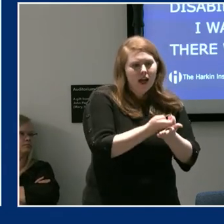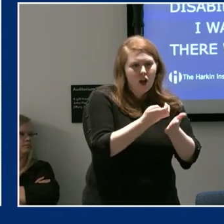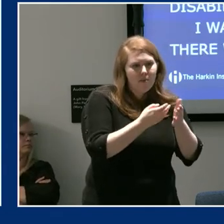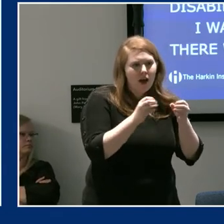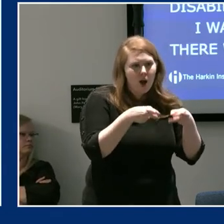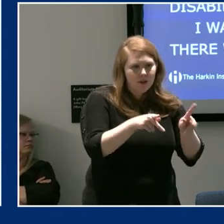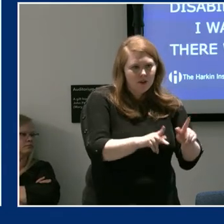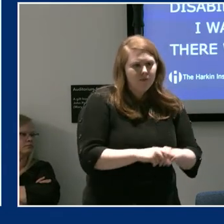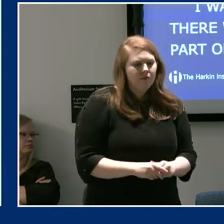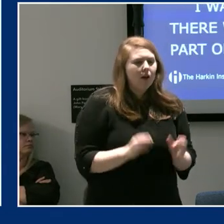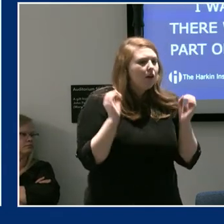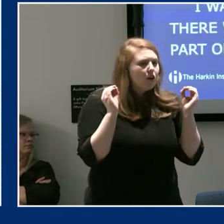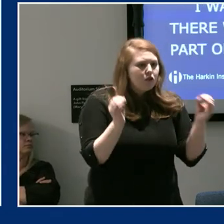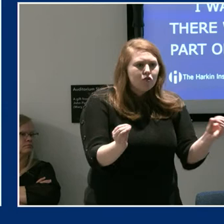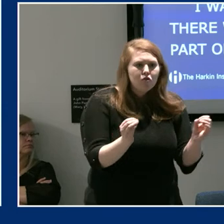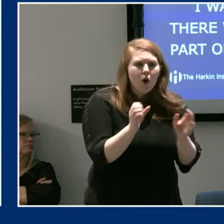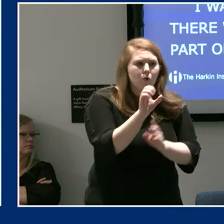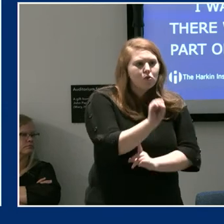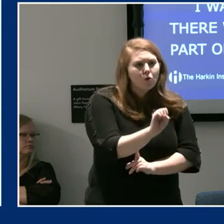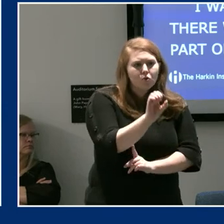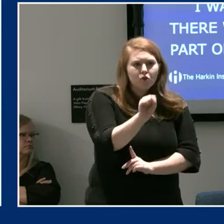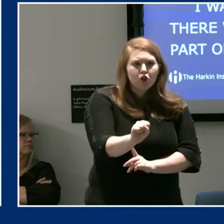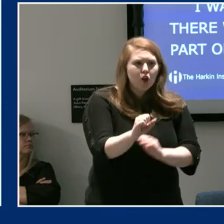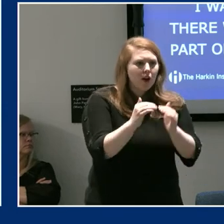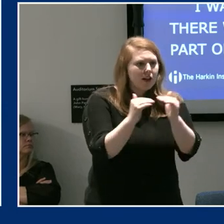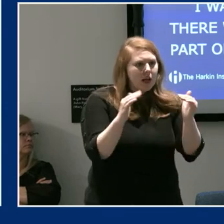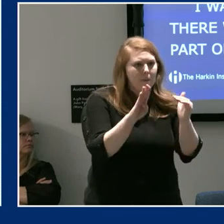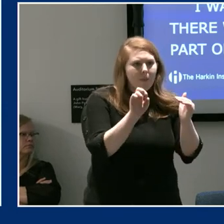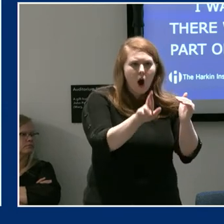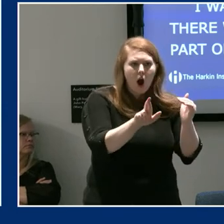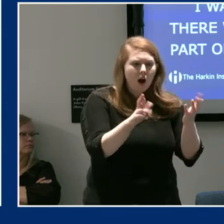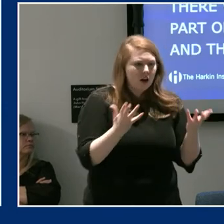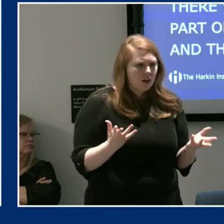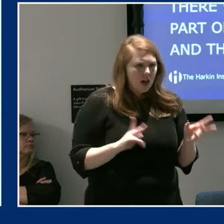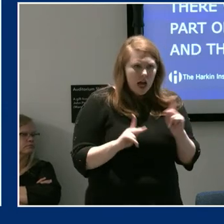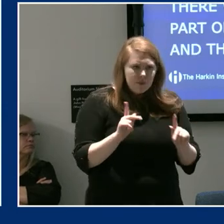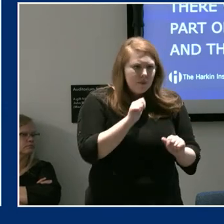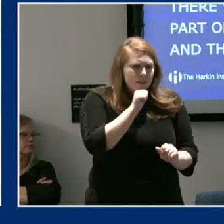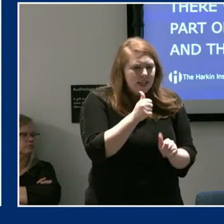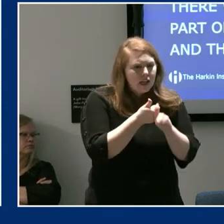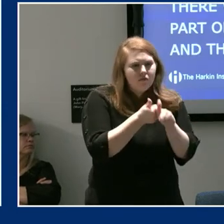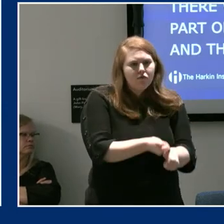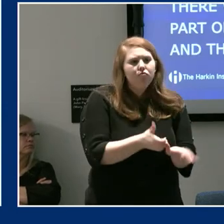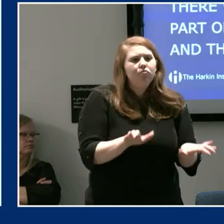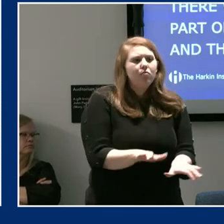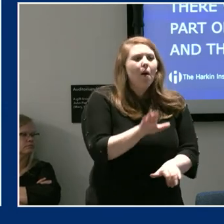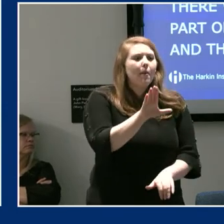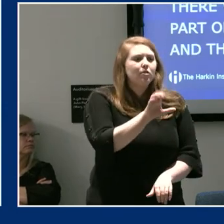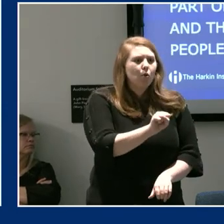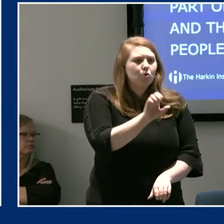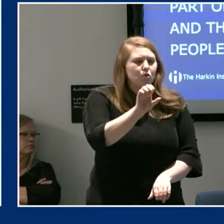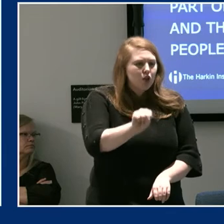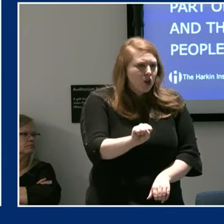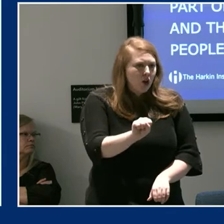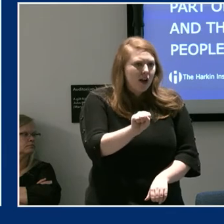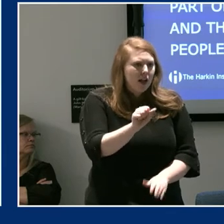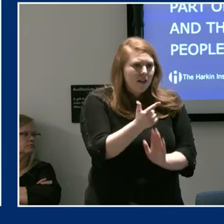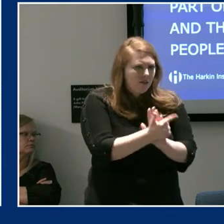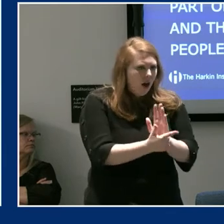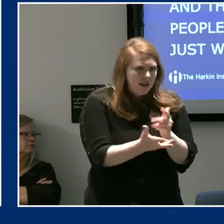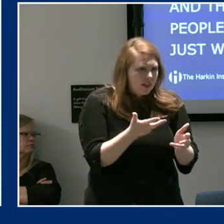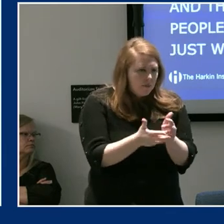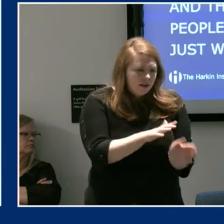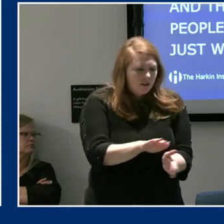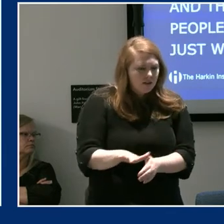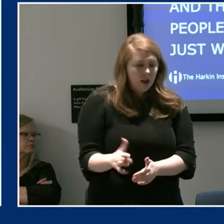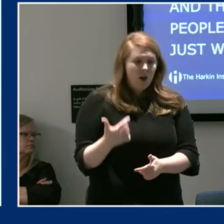was no Social Security bar. People didn't practice Social Security law. It just wasn't a practical matter. So the way I